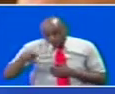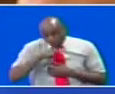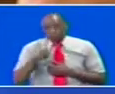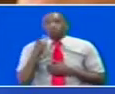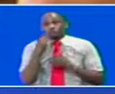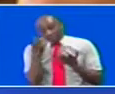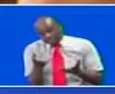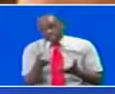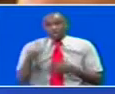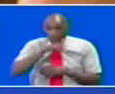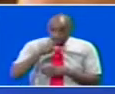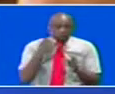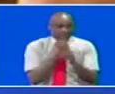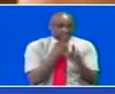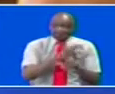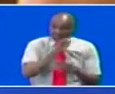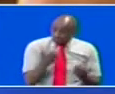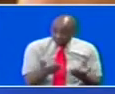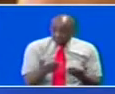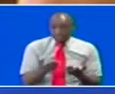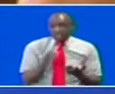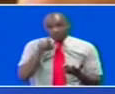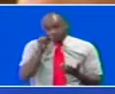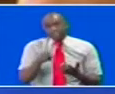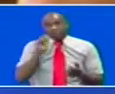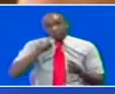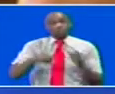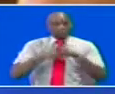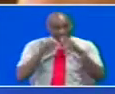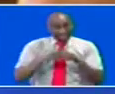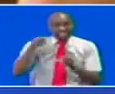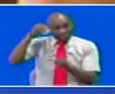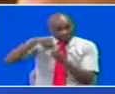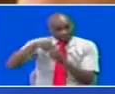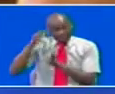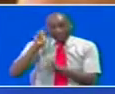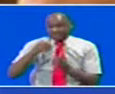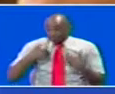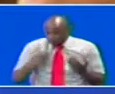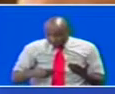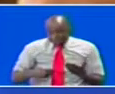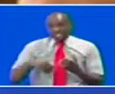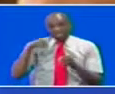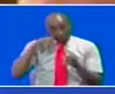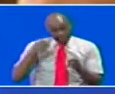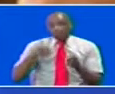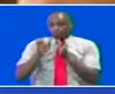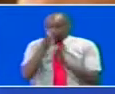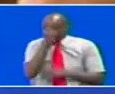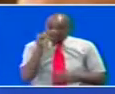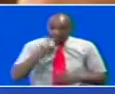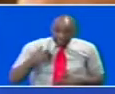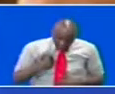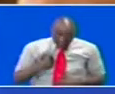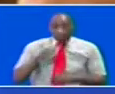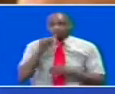shops, local municipalities. So to be able to create that investments, you need to have an investment opportunity which is created upon